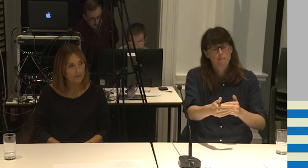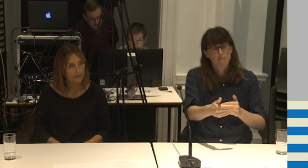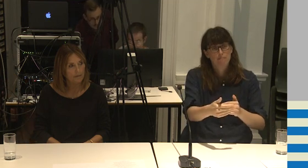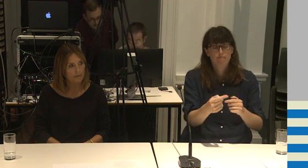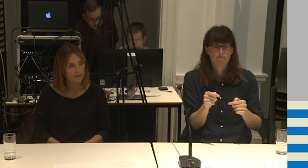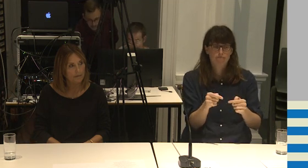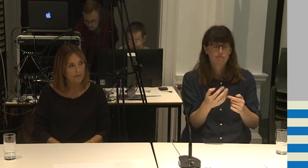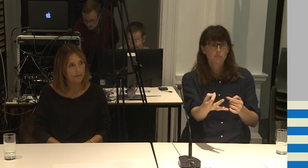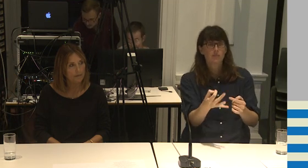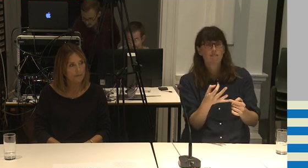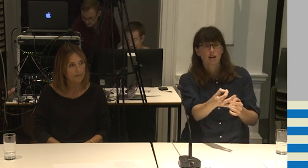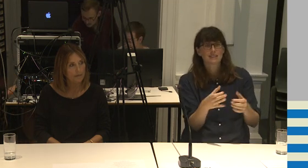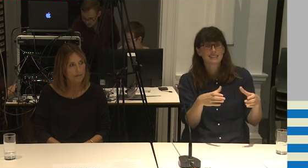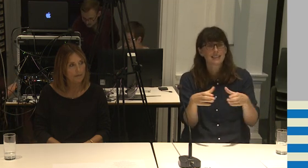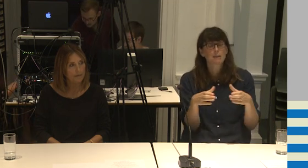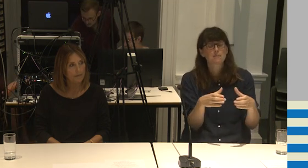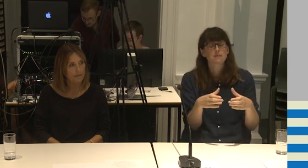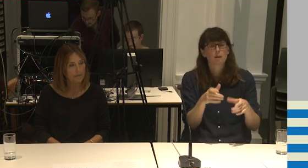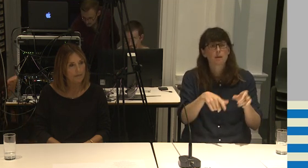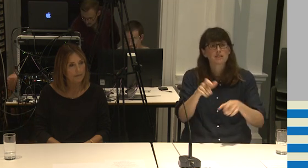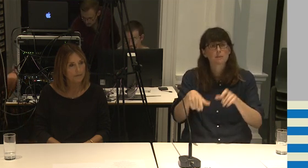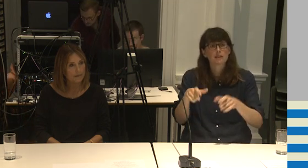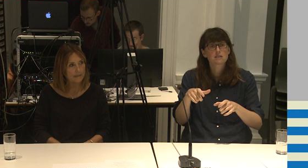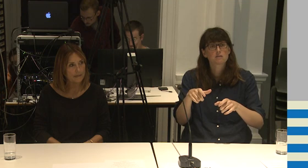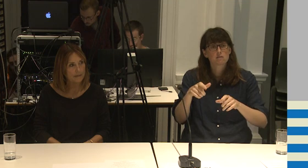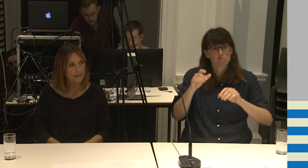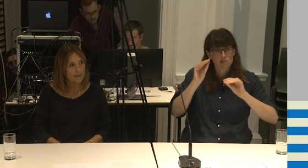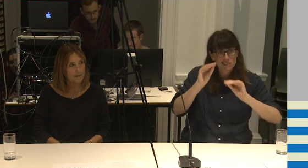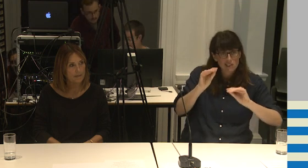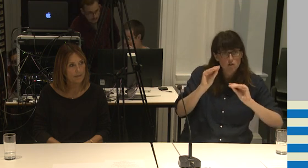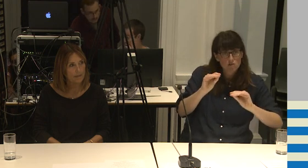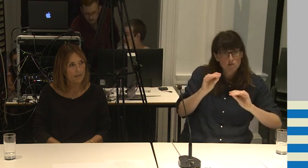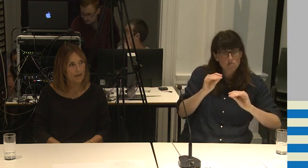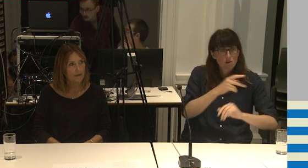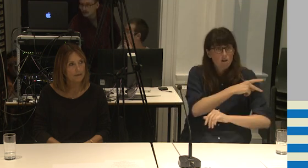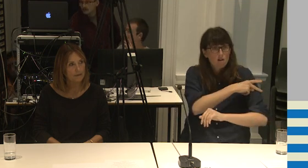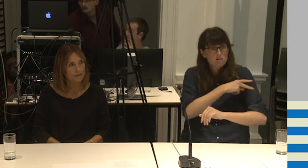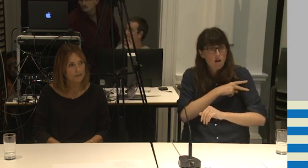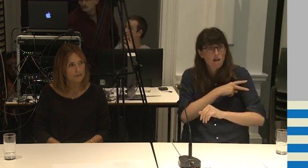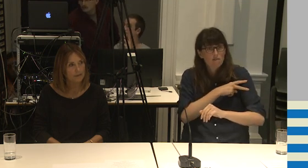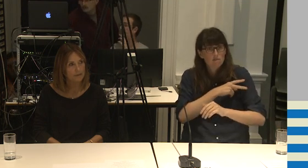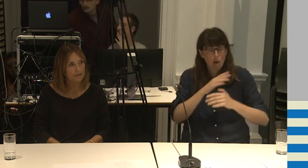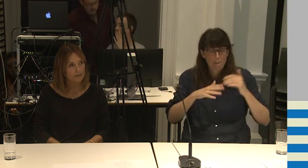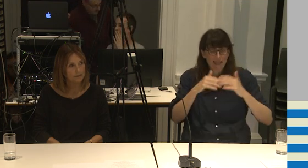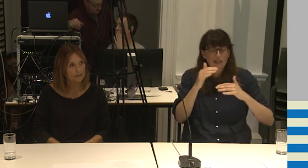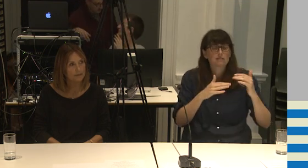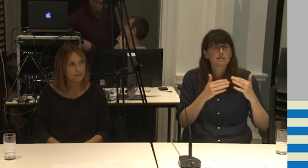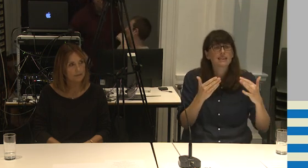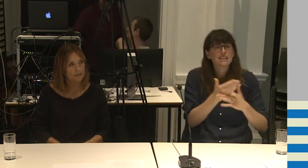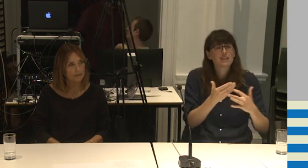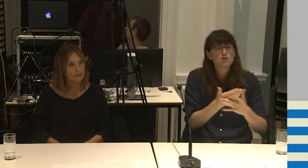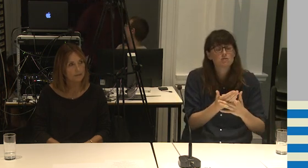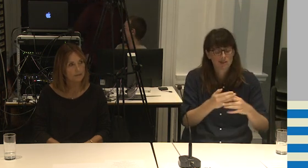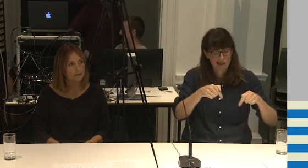that invites teams made up of participants in the series alongside students, tutors, and AA staff to design and build interventions in the